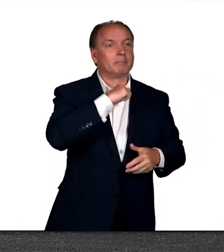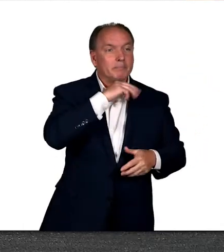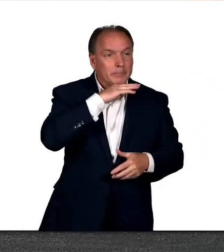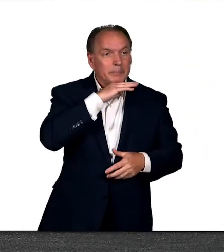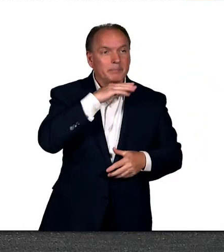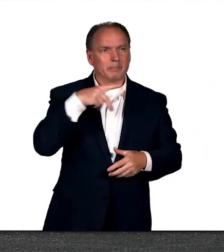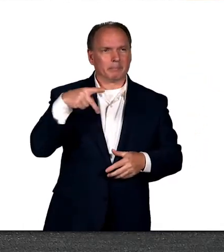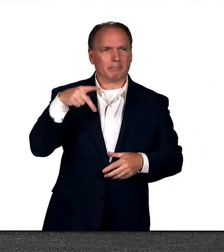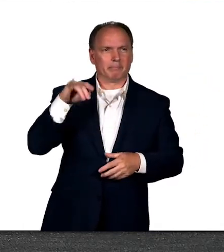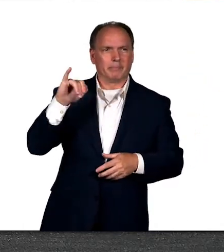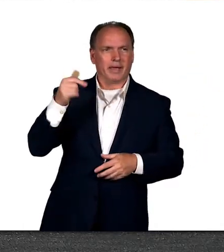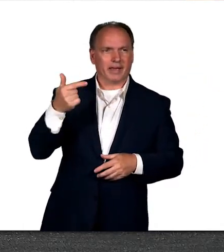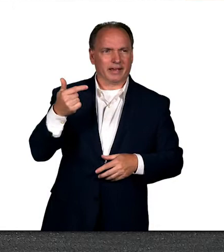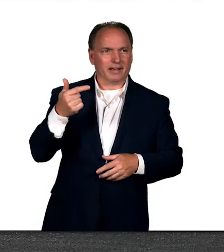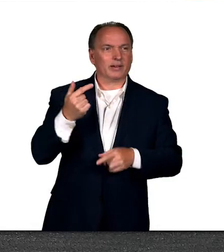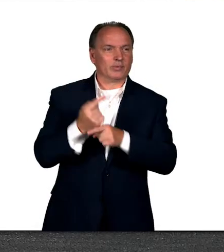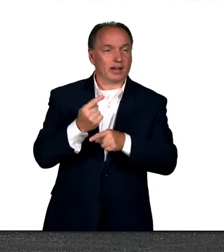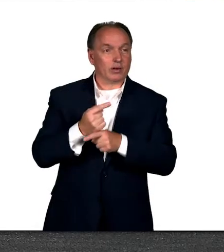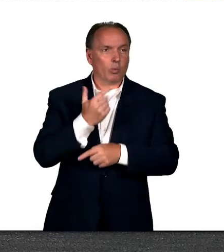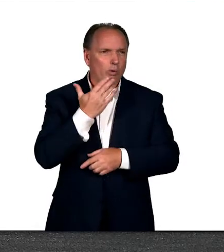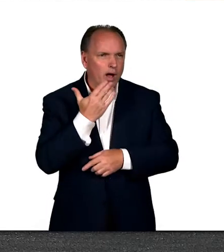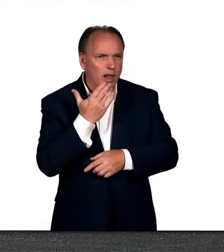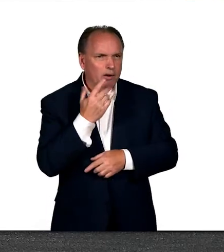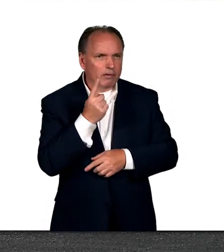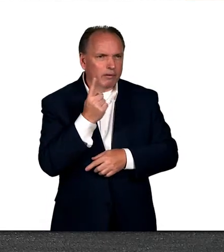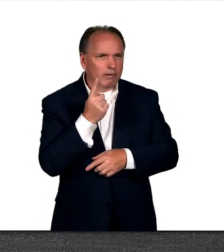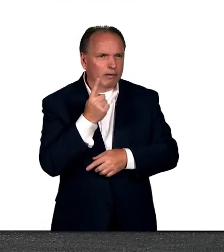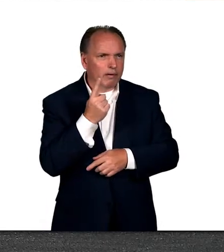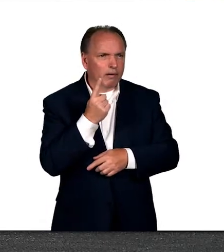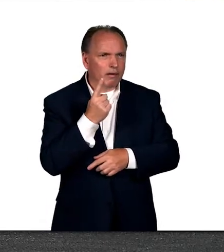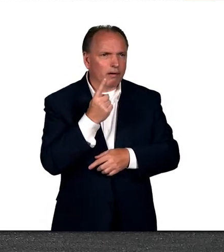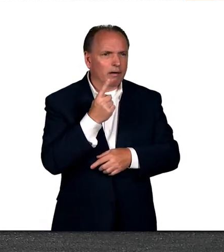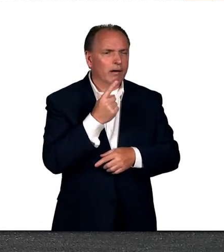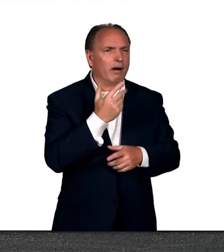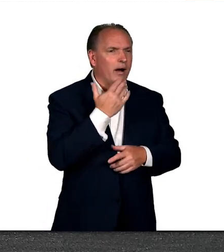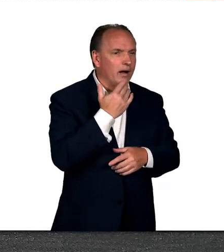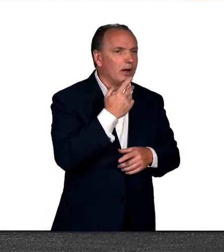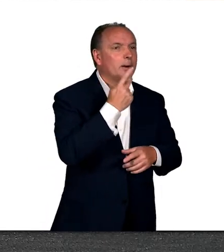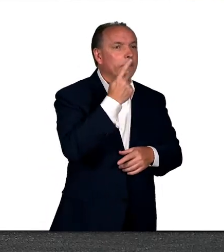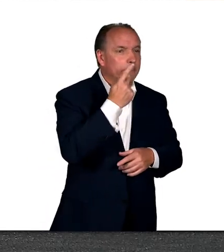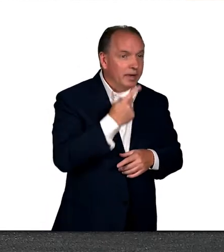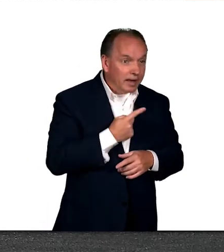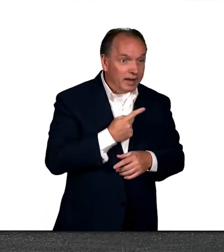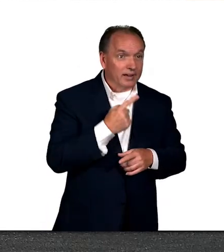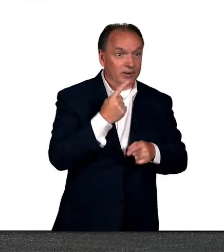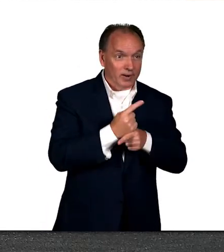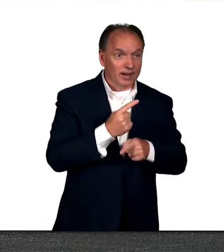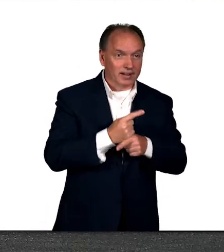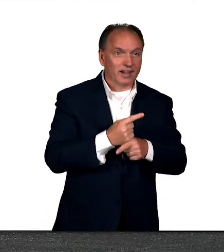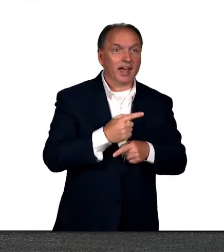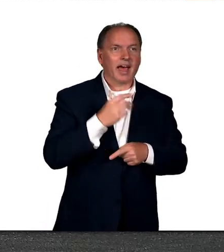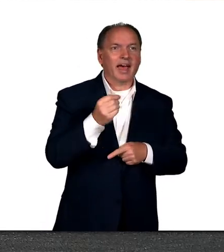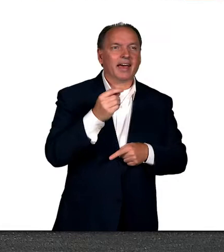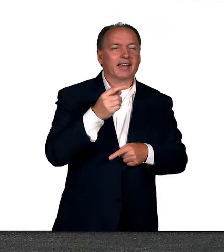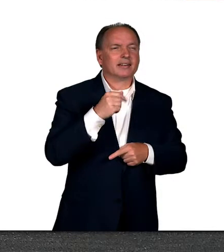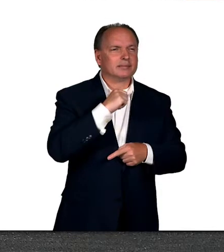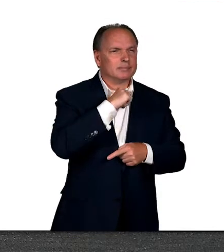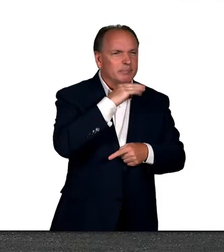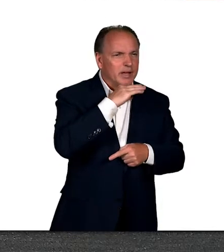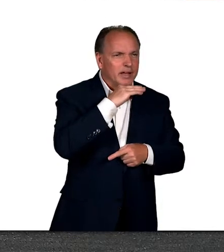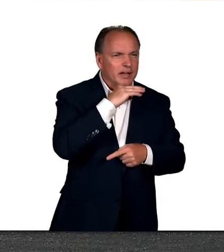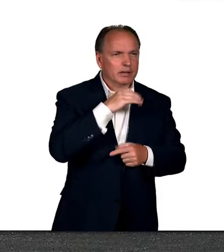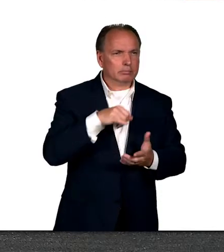Yes, it's a pig. And what color is the pig? It's pink, right? And is the